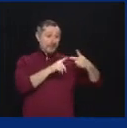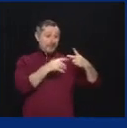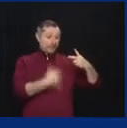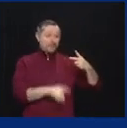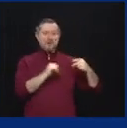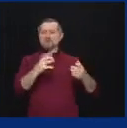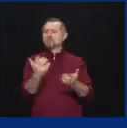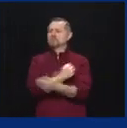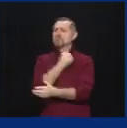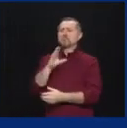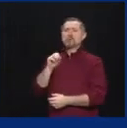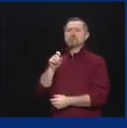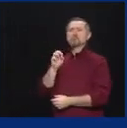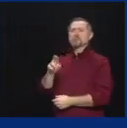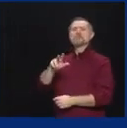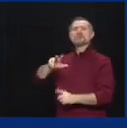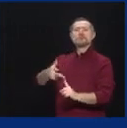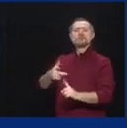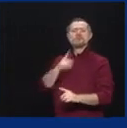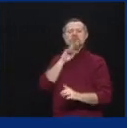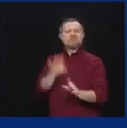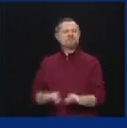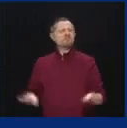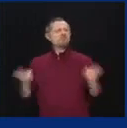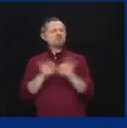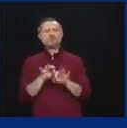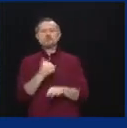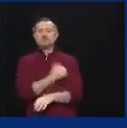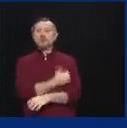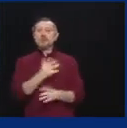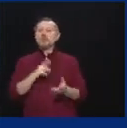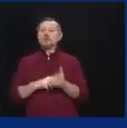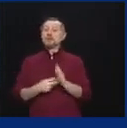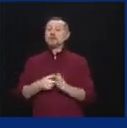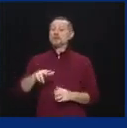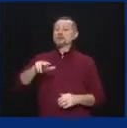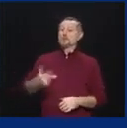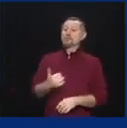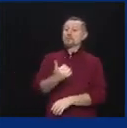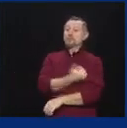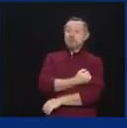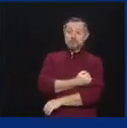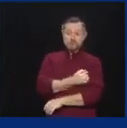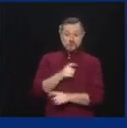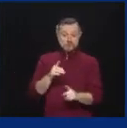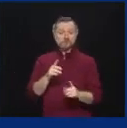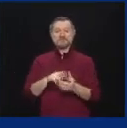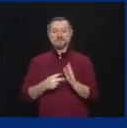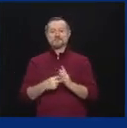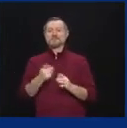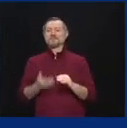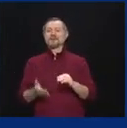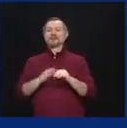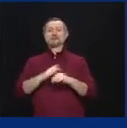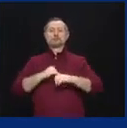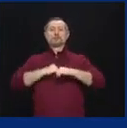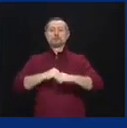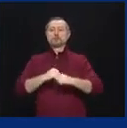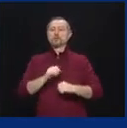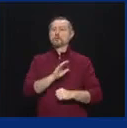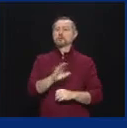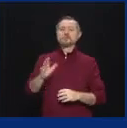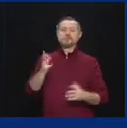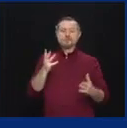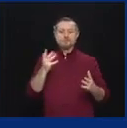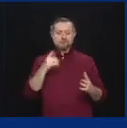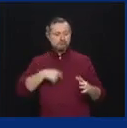This is so critically important because it gives you that extra protection that you want to have when you gather with your loved ones tomorrow, because